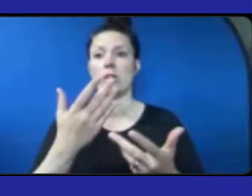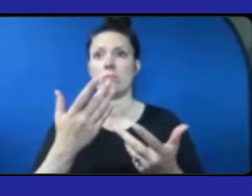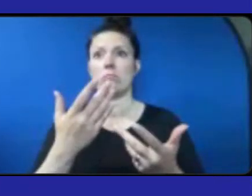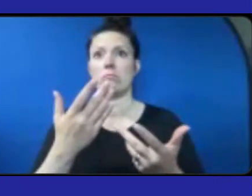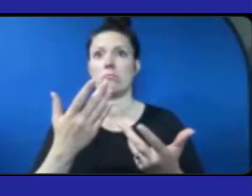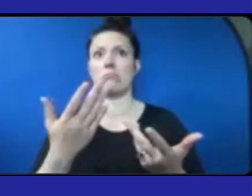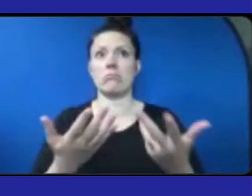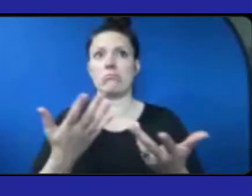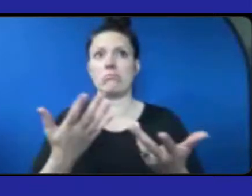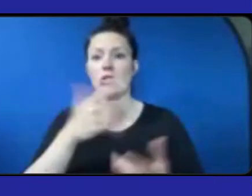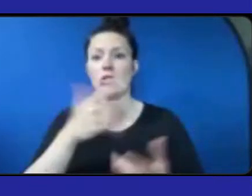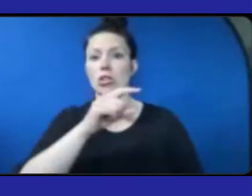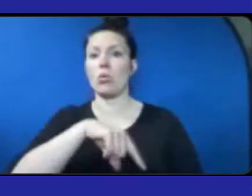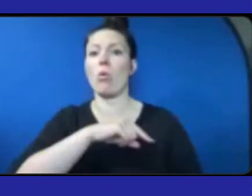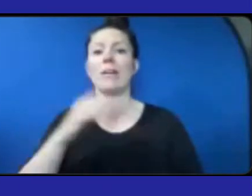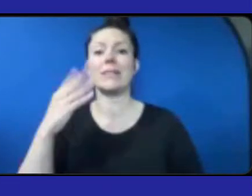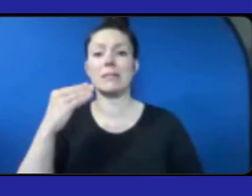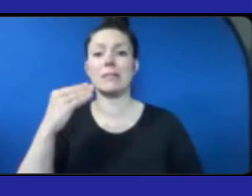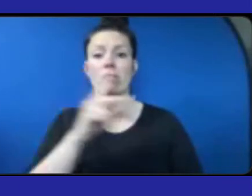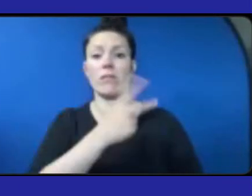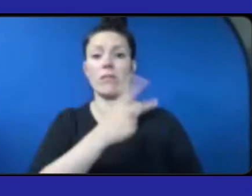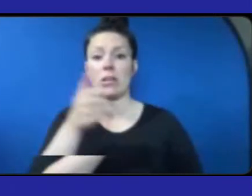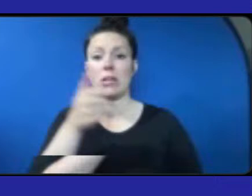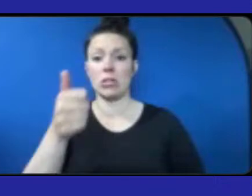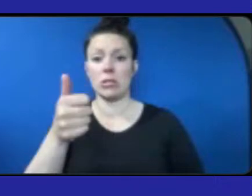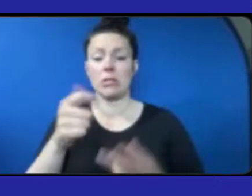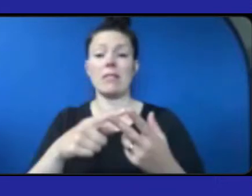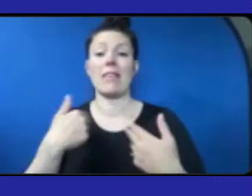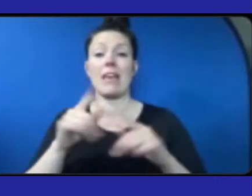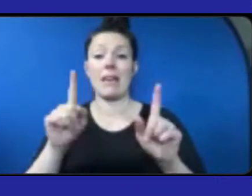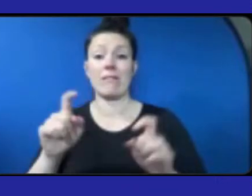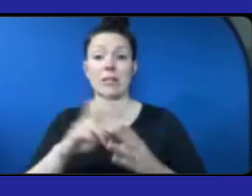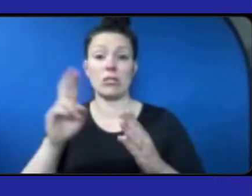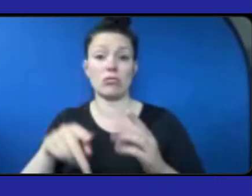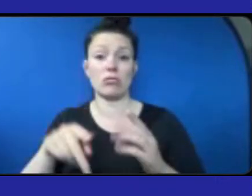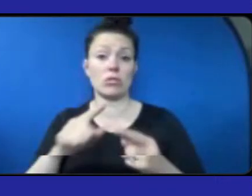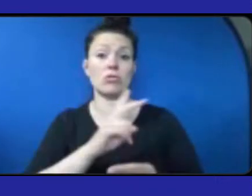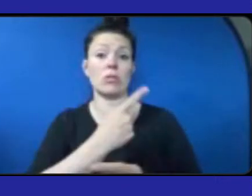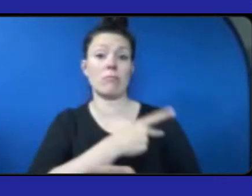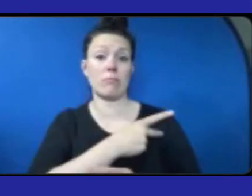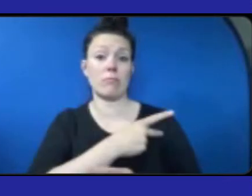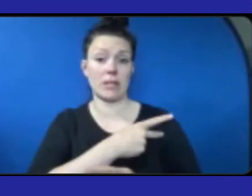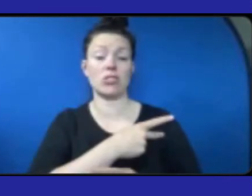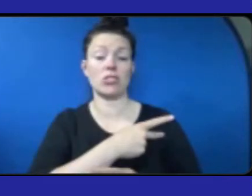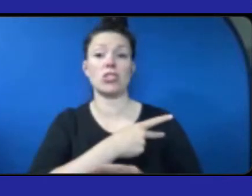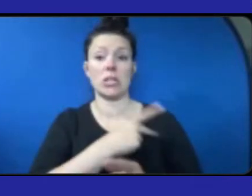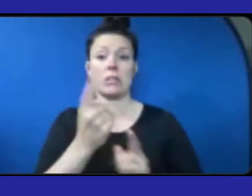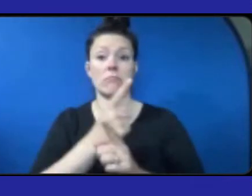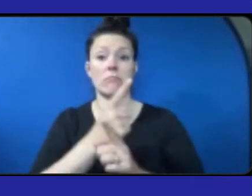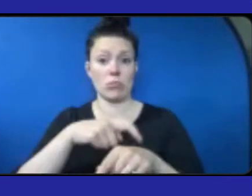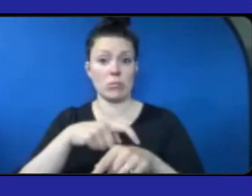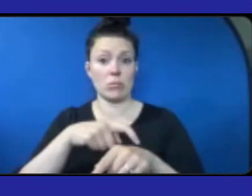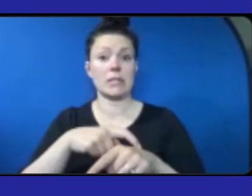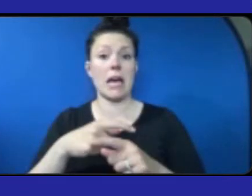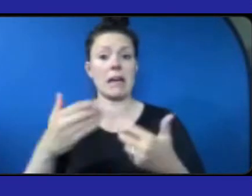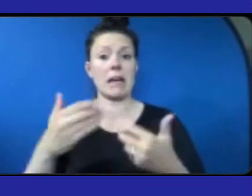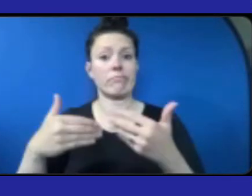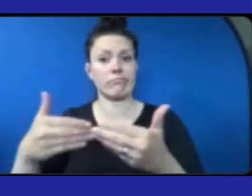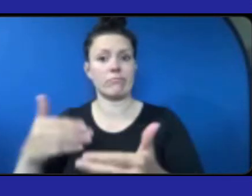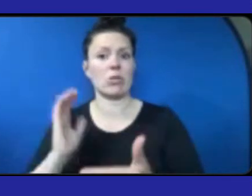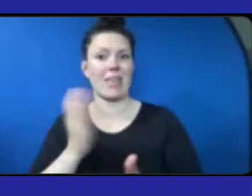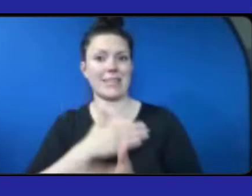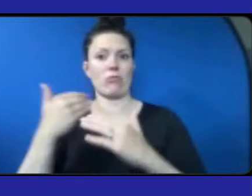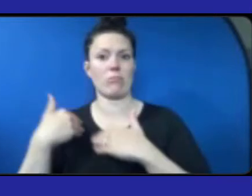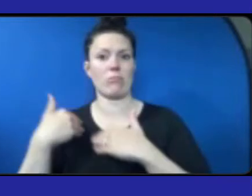a quality experience for the patients, that they're getting test results to the patients in a timely manner. So we're on that side of things, but they